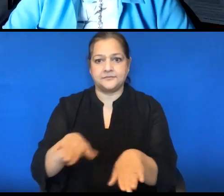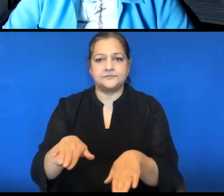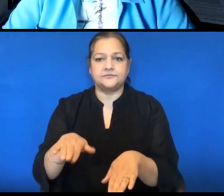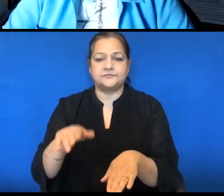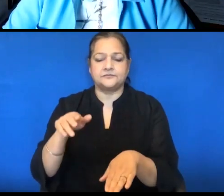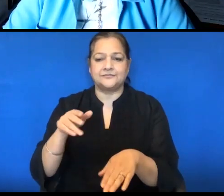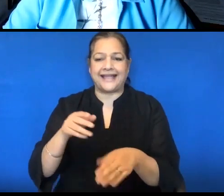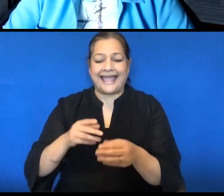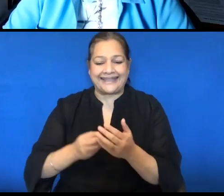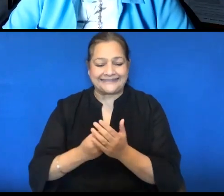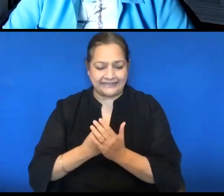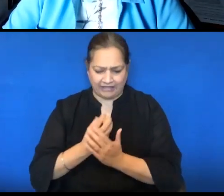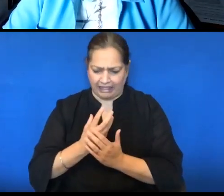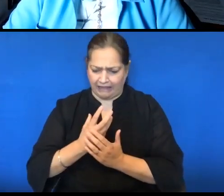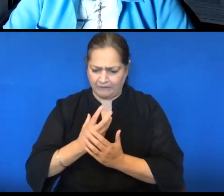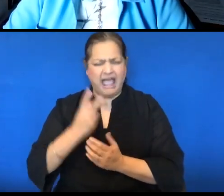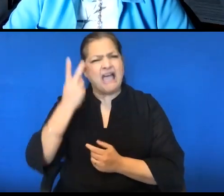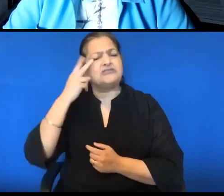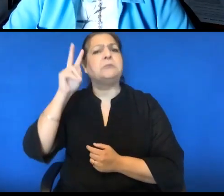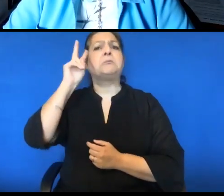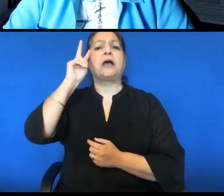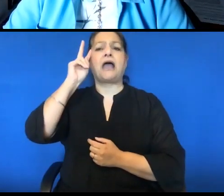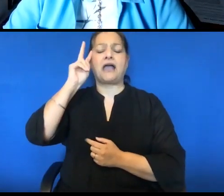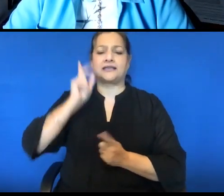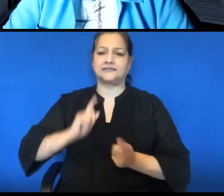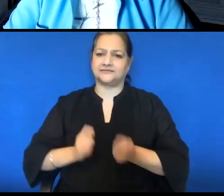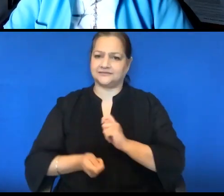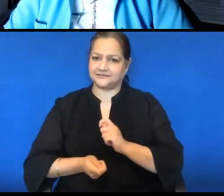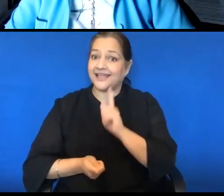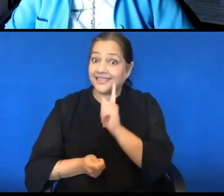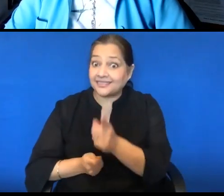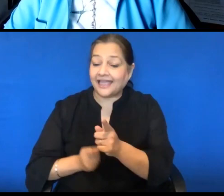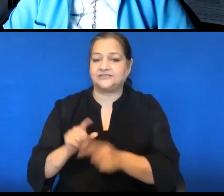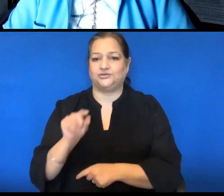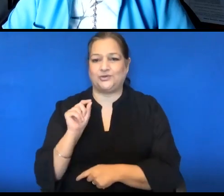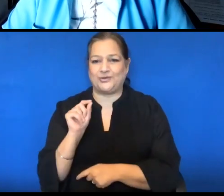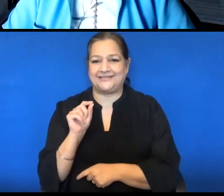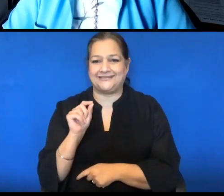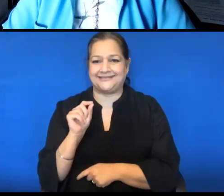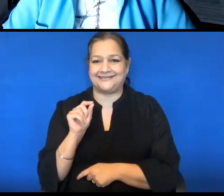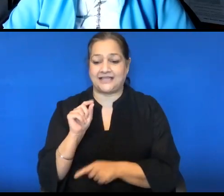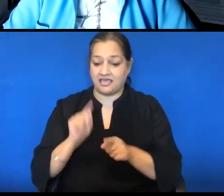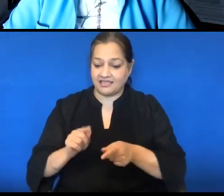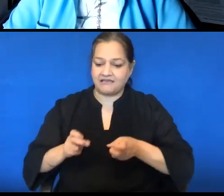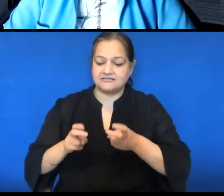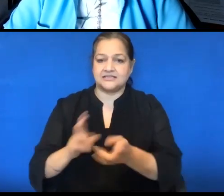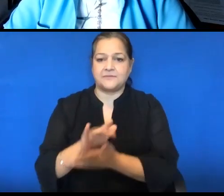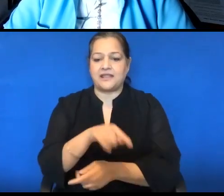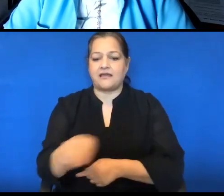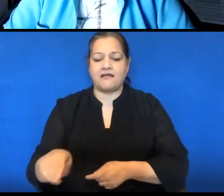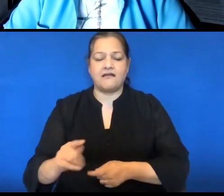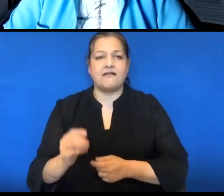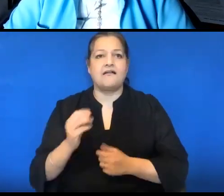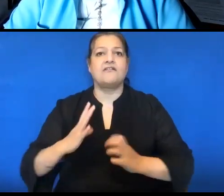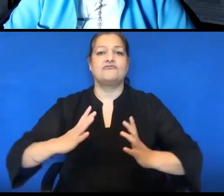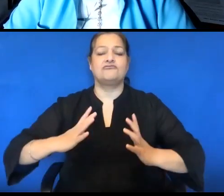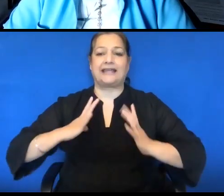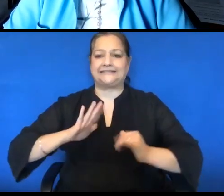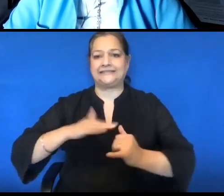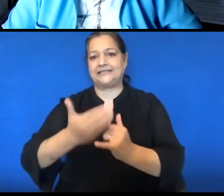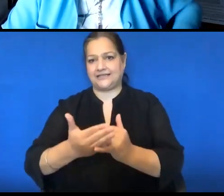minds, isn't that choice? Surely would create a system where they are then ready to enter the world knowing that with